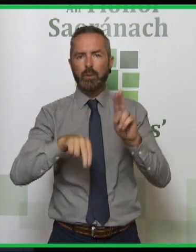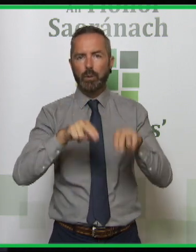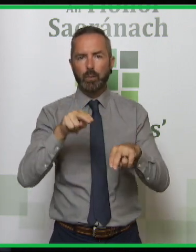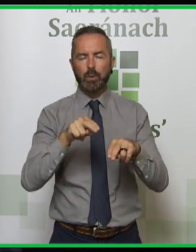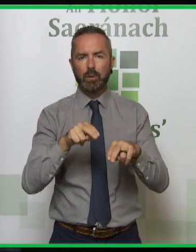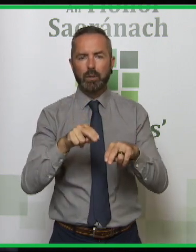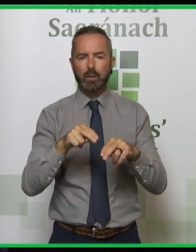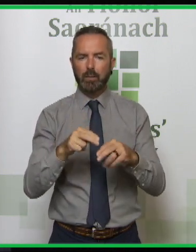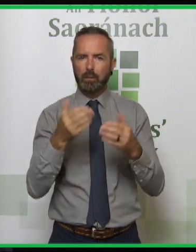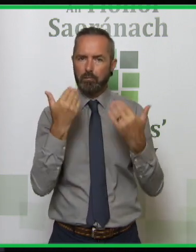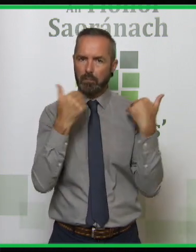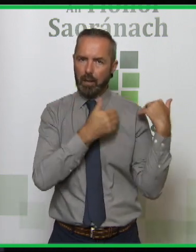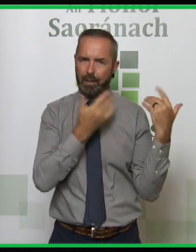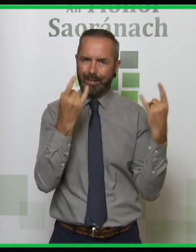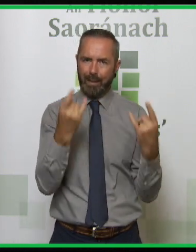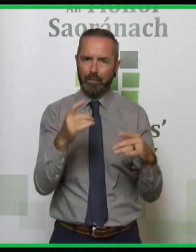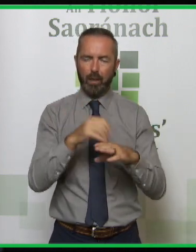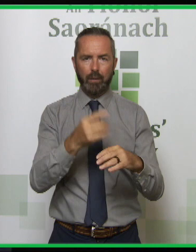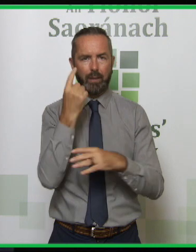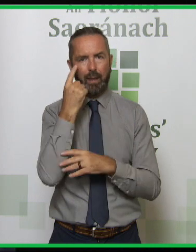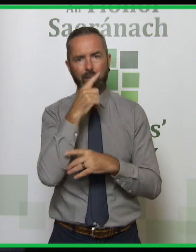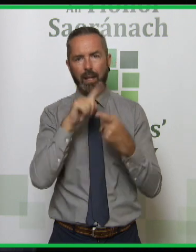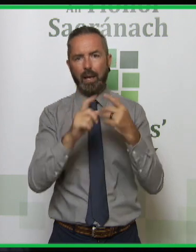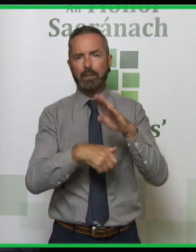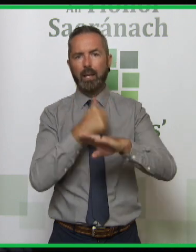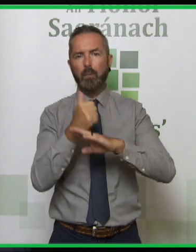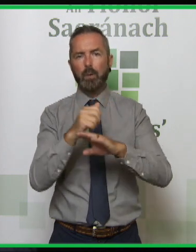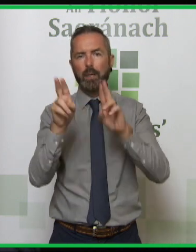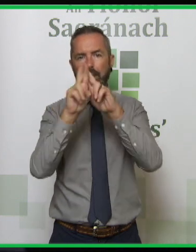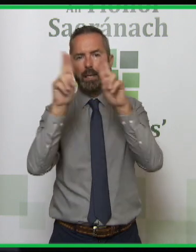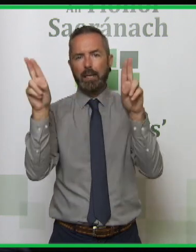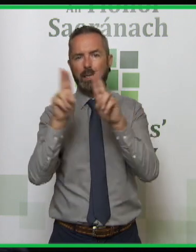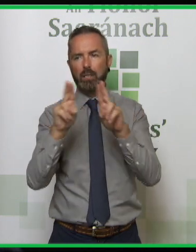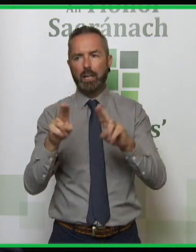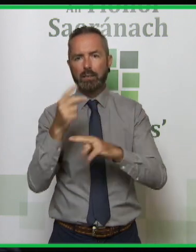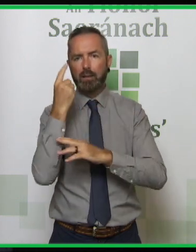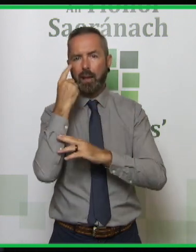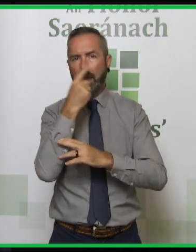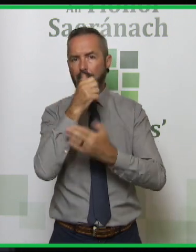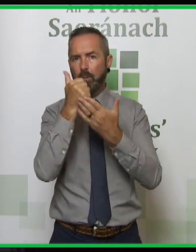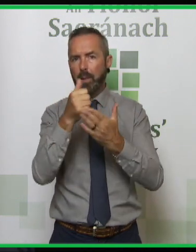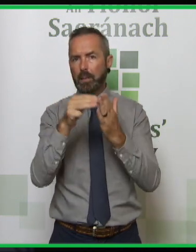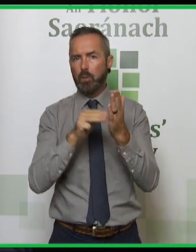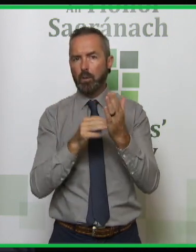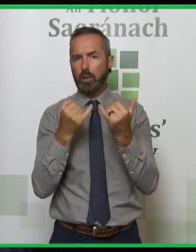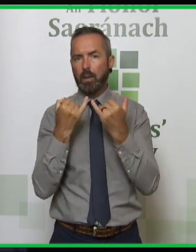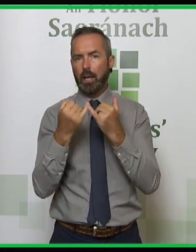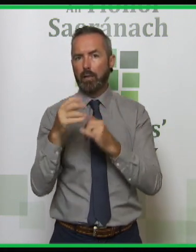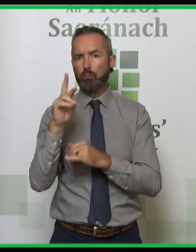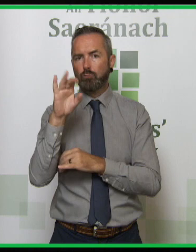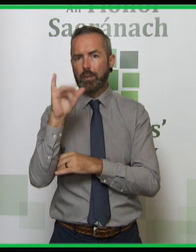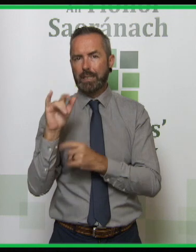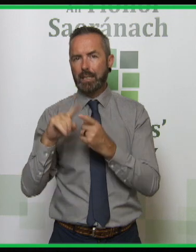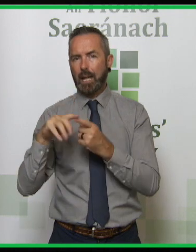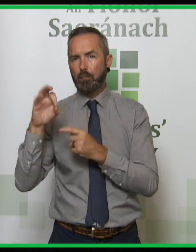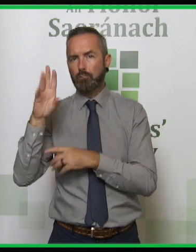rely heavily on evidence, and because they're implementing international evidence-based programs like Richie and Gregor spoke to you about in